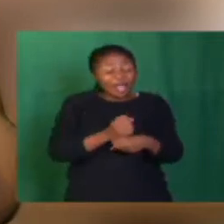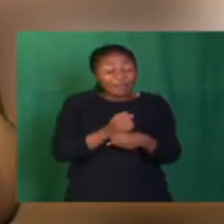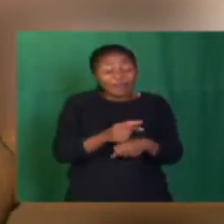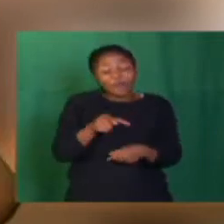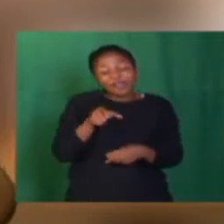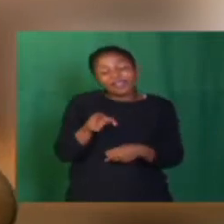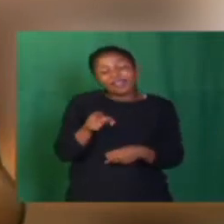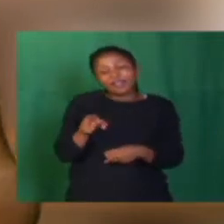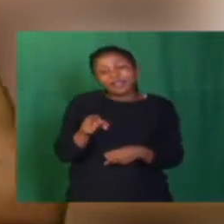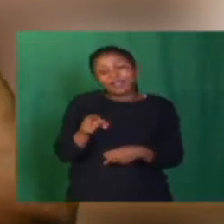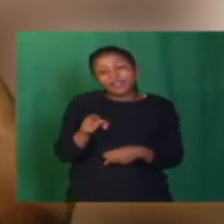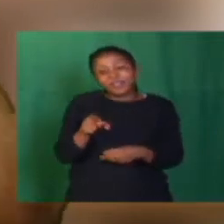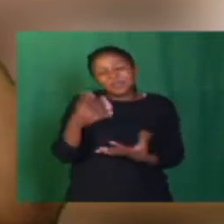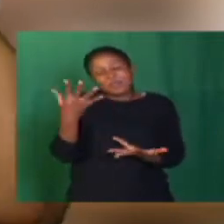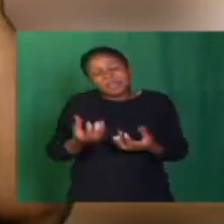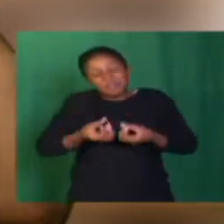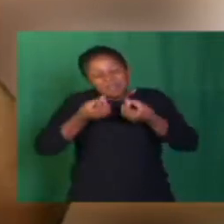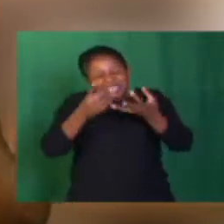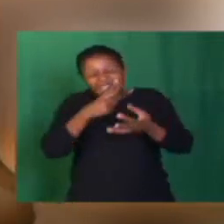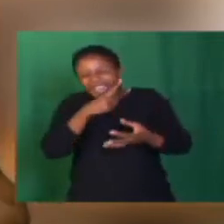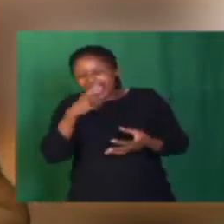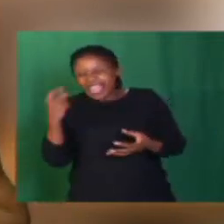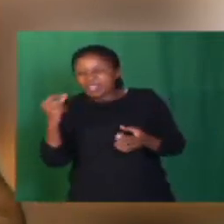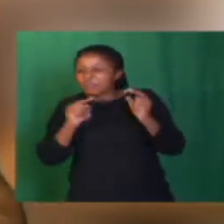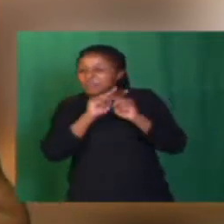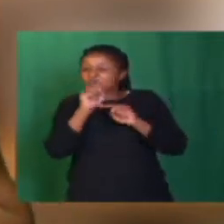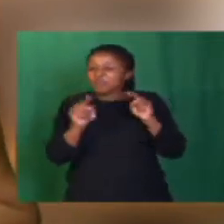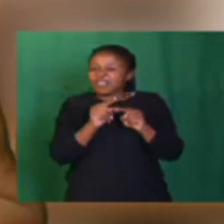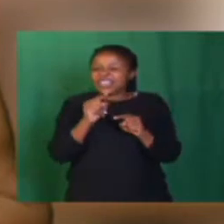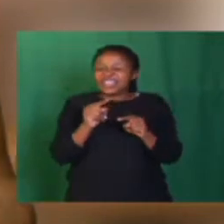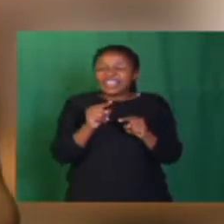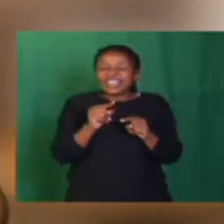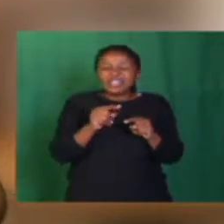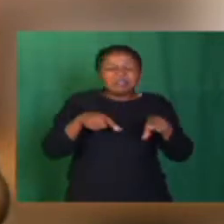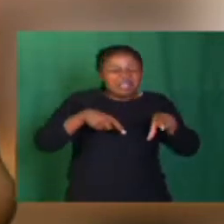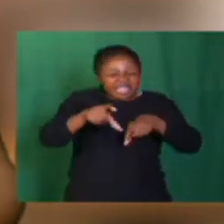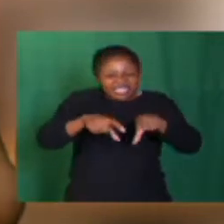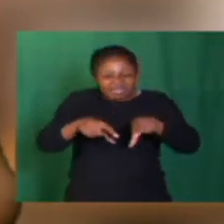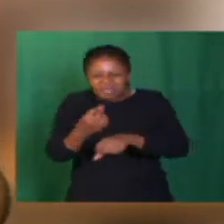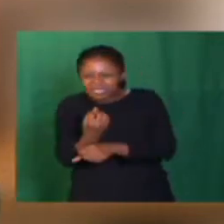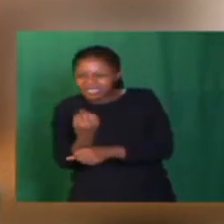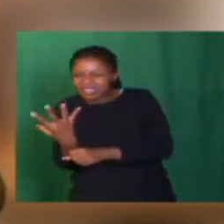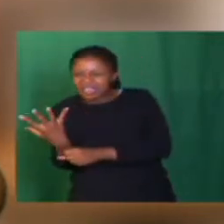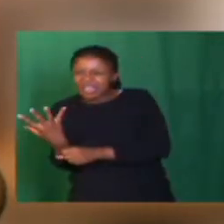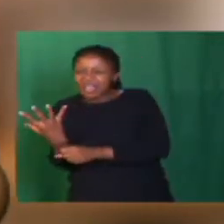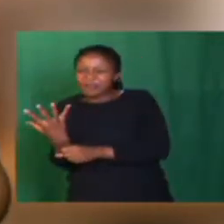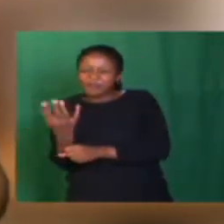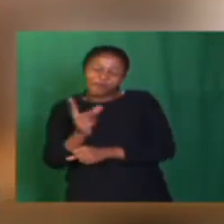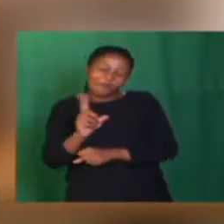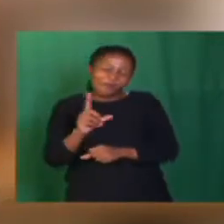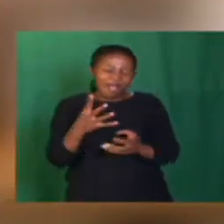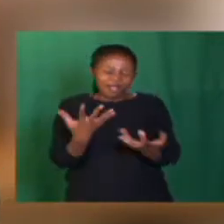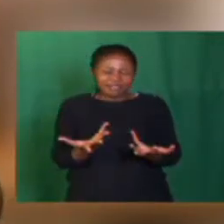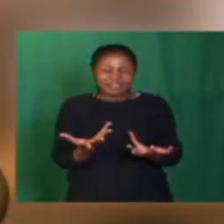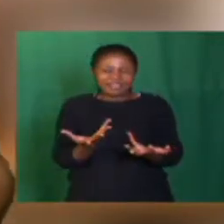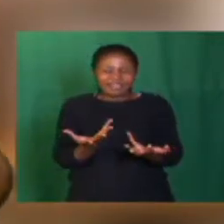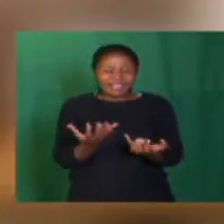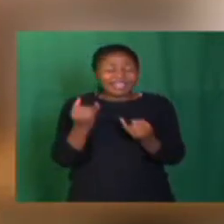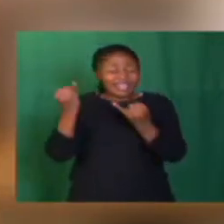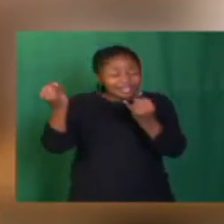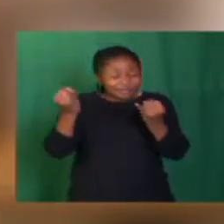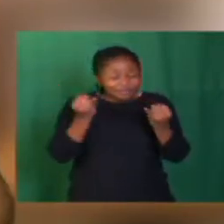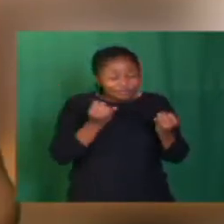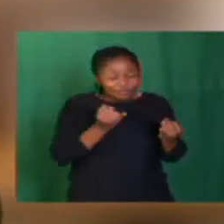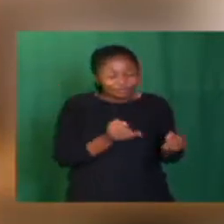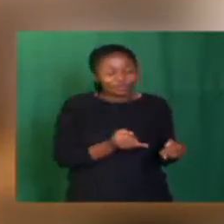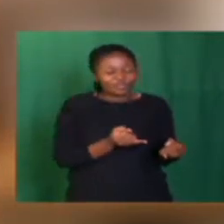going to give them your name. You are going to give them your examination number. So it is in that place where you are actually introduced to this is what